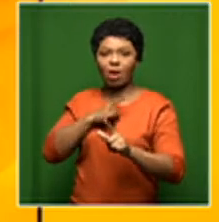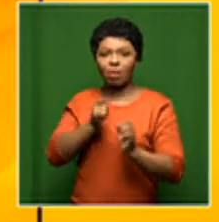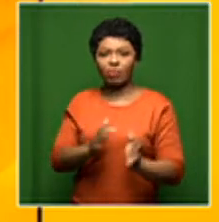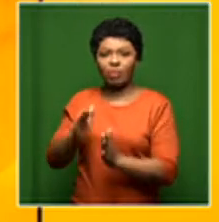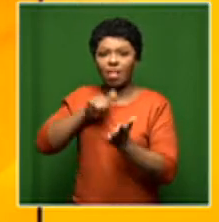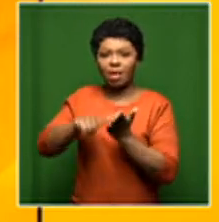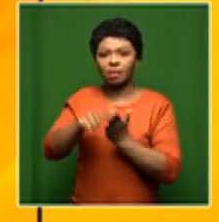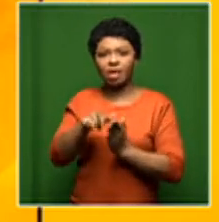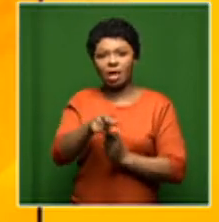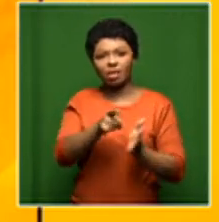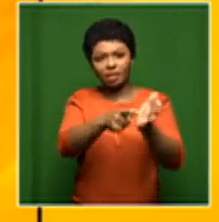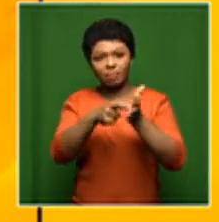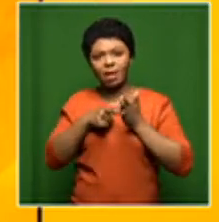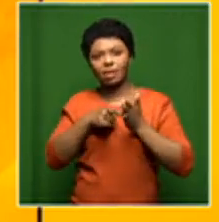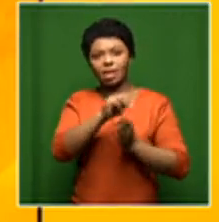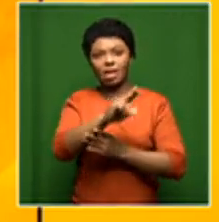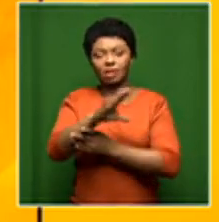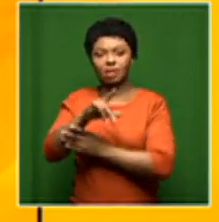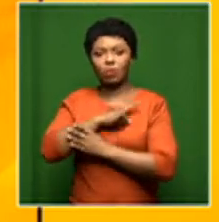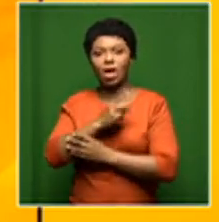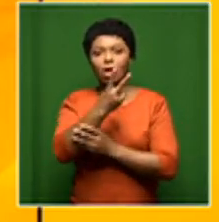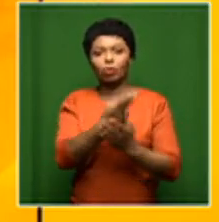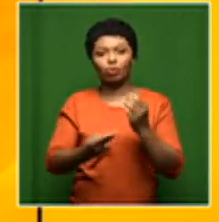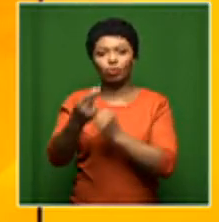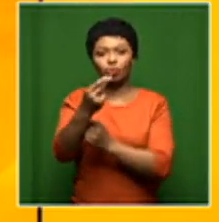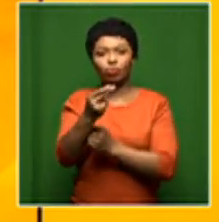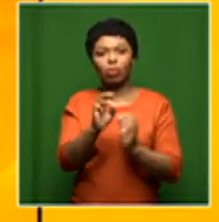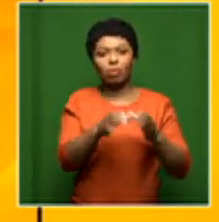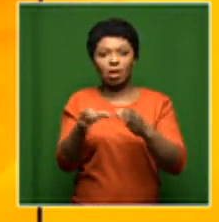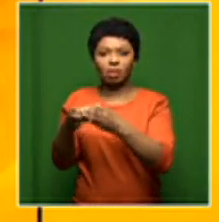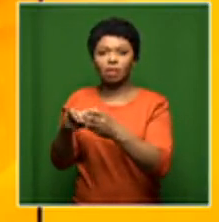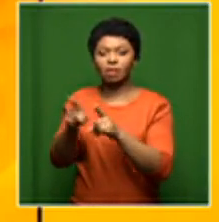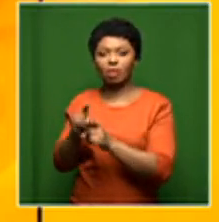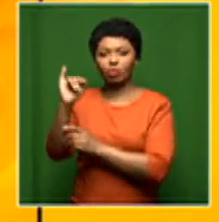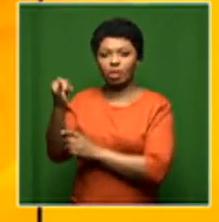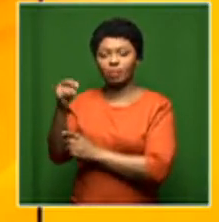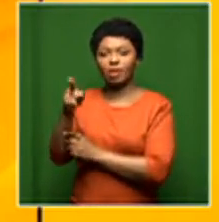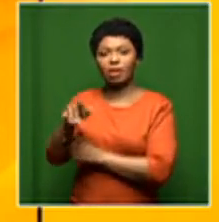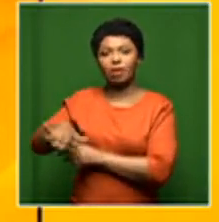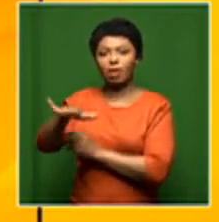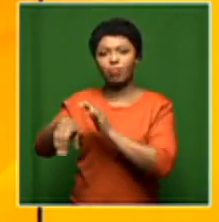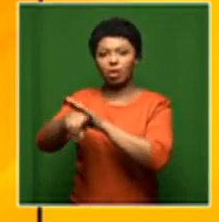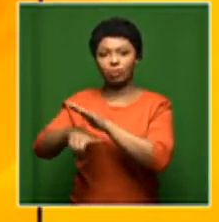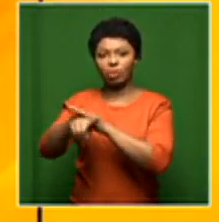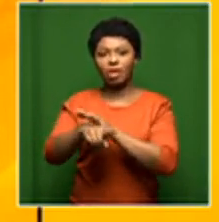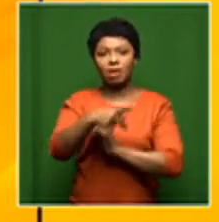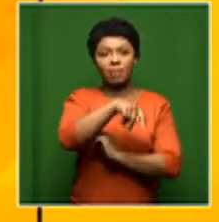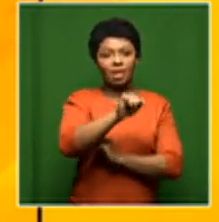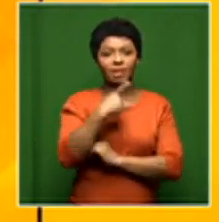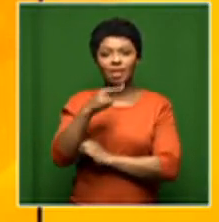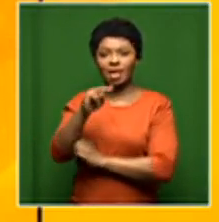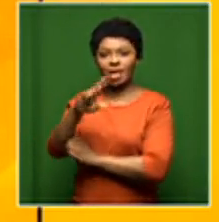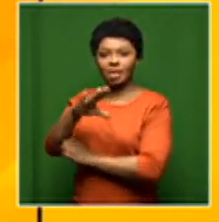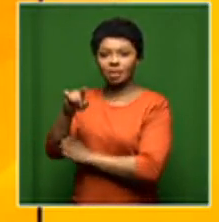of termination of the coalition between the two parties in the Johannesburg City Metro. The PA says the ANC's unilateral decision